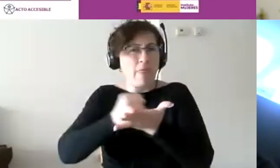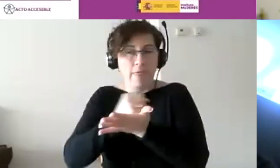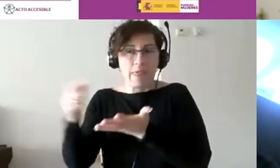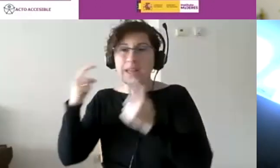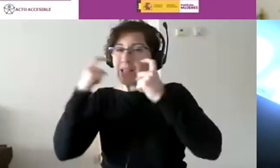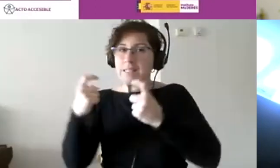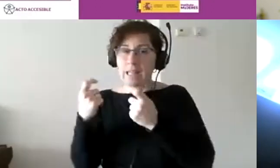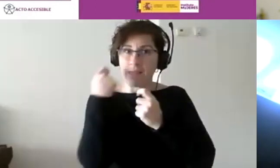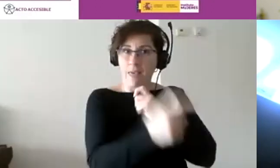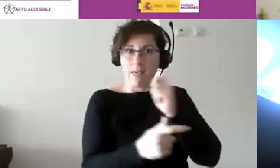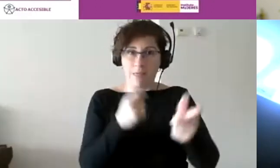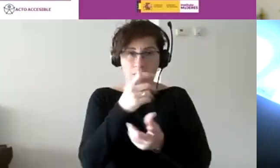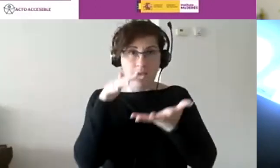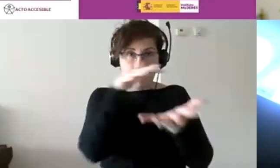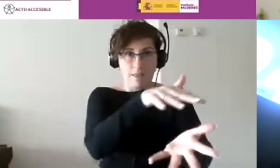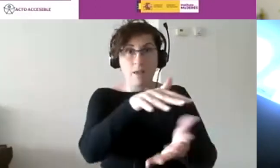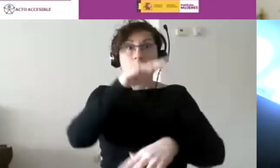stay there.